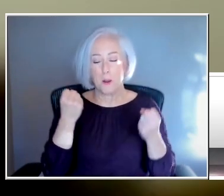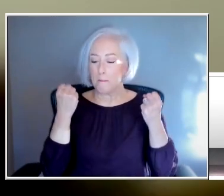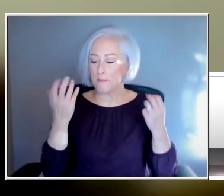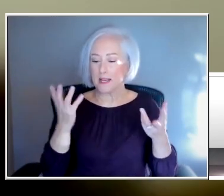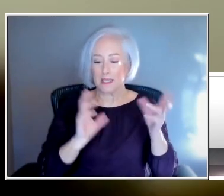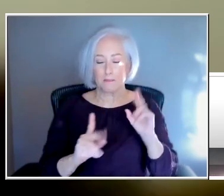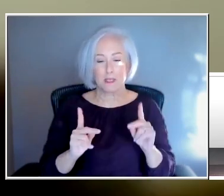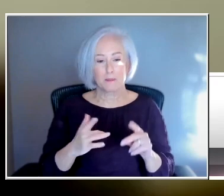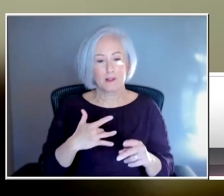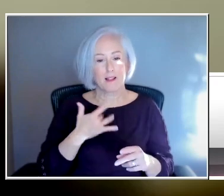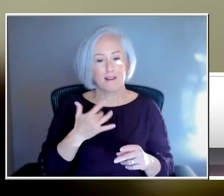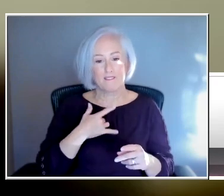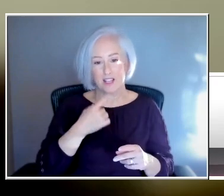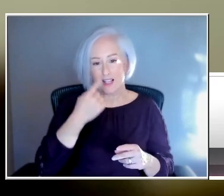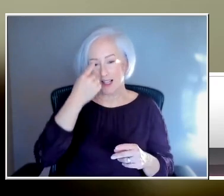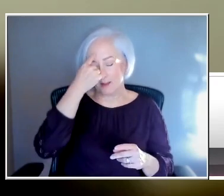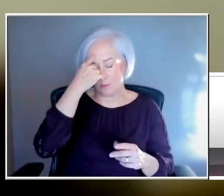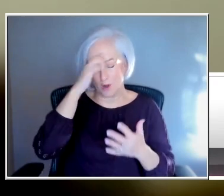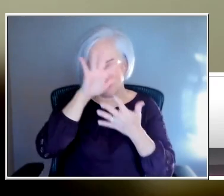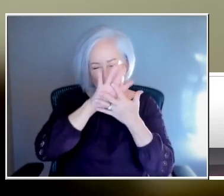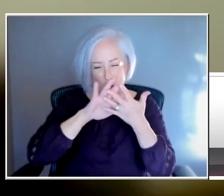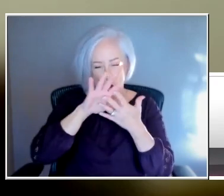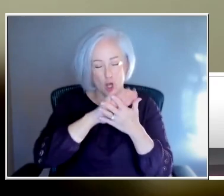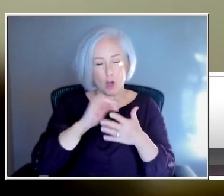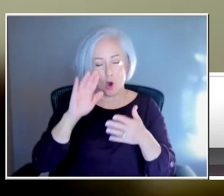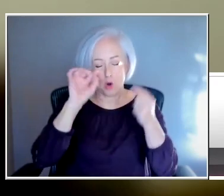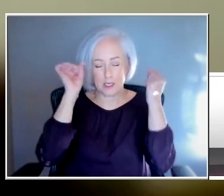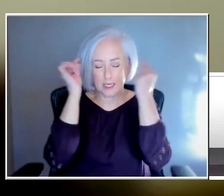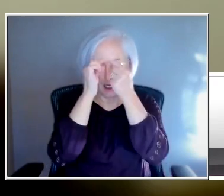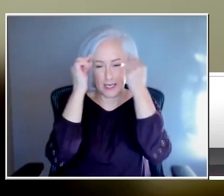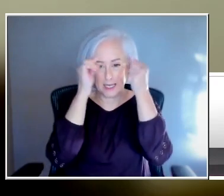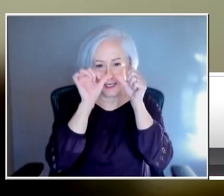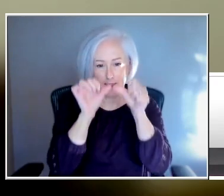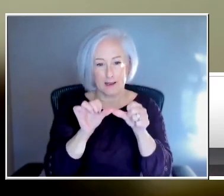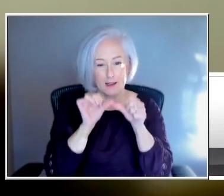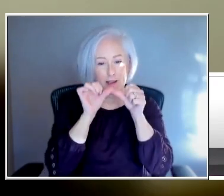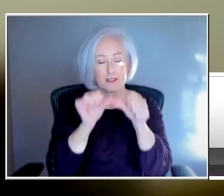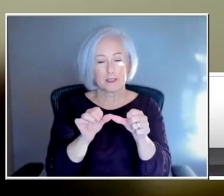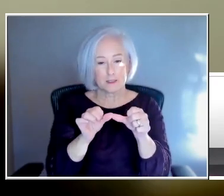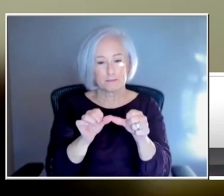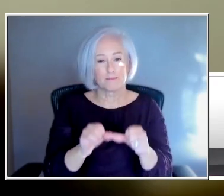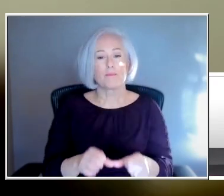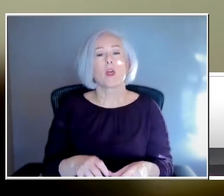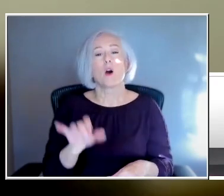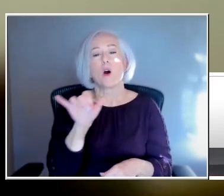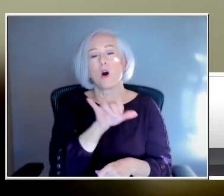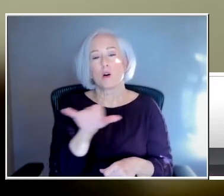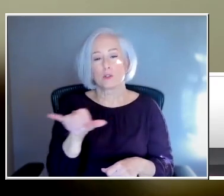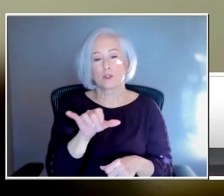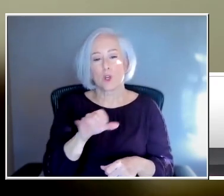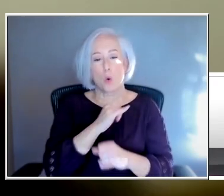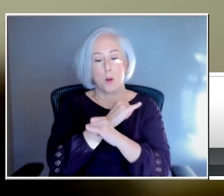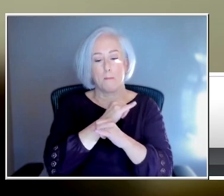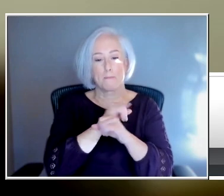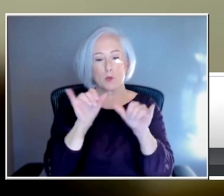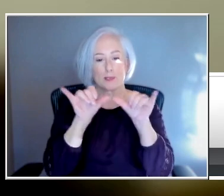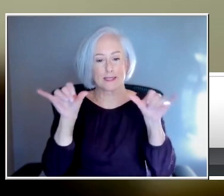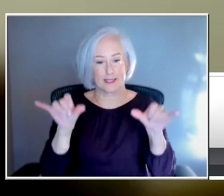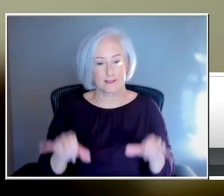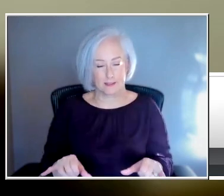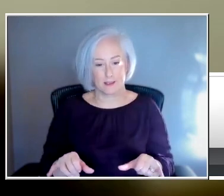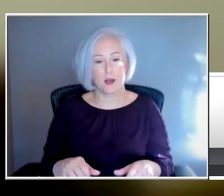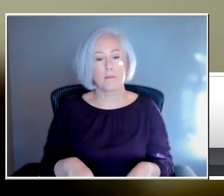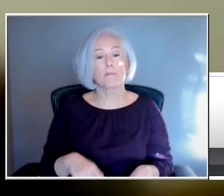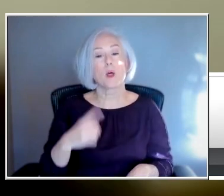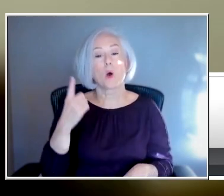or continued headaches. There is RECOVER Vital, looking into the immune system. One of these things that they are also looking at